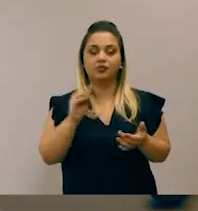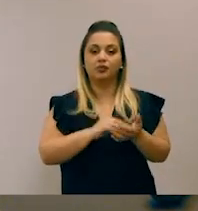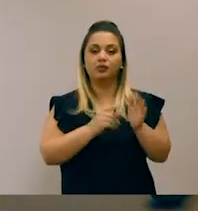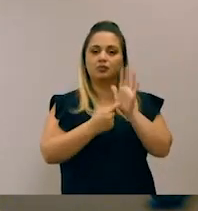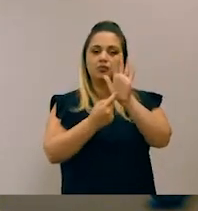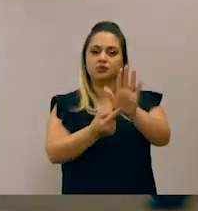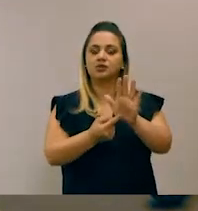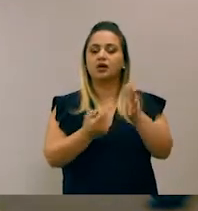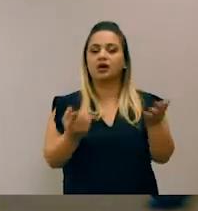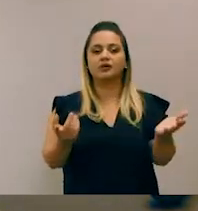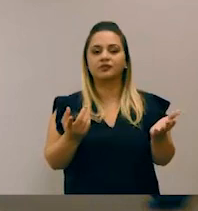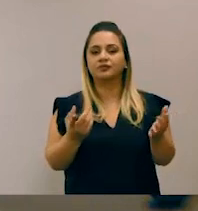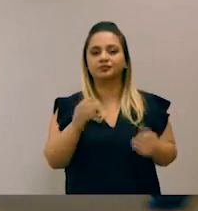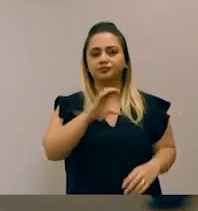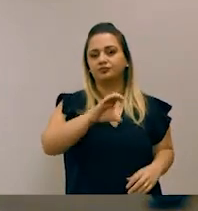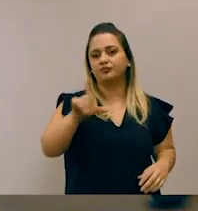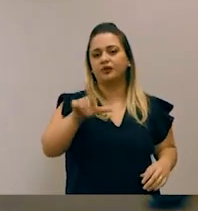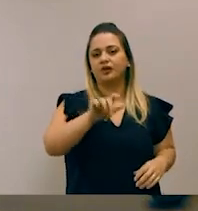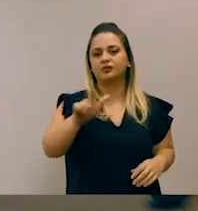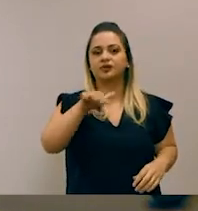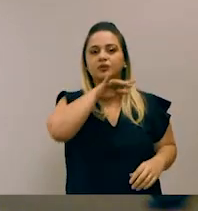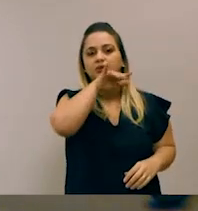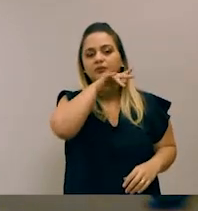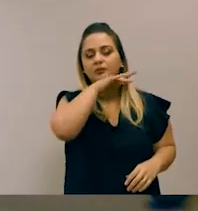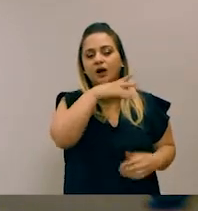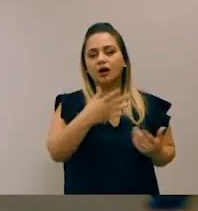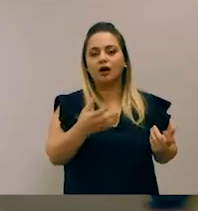out of work, but it was an animal